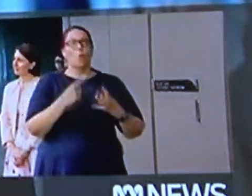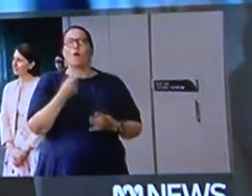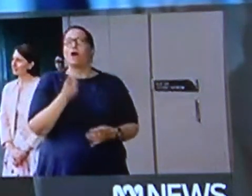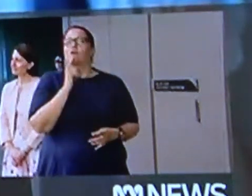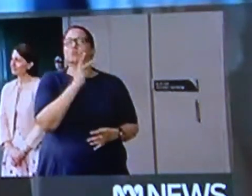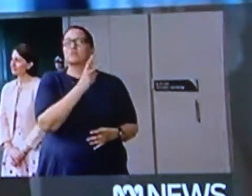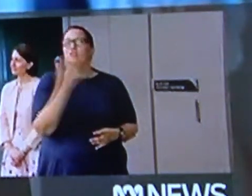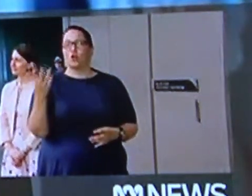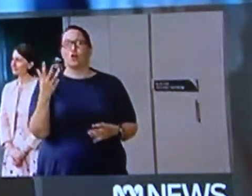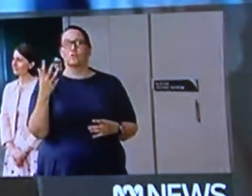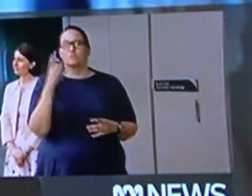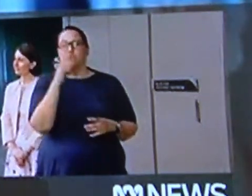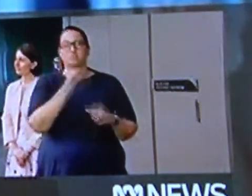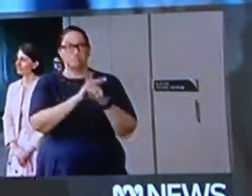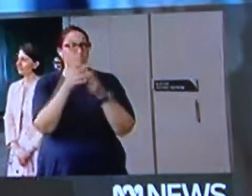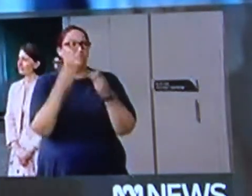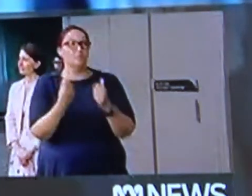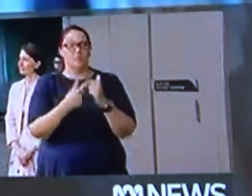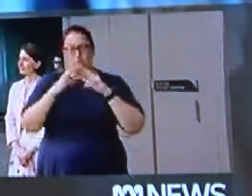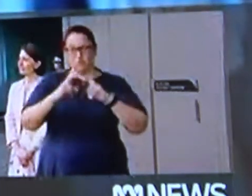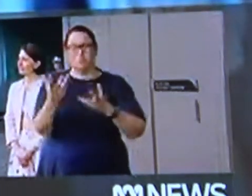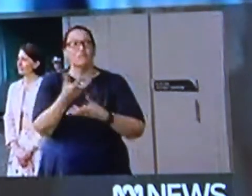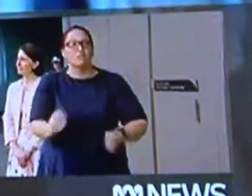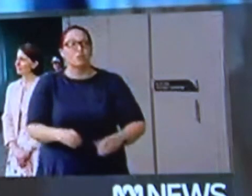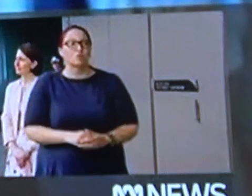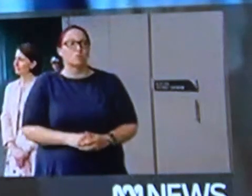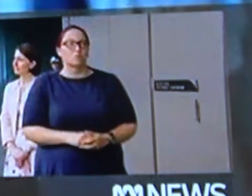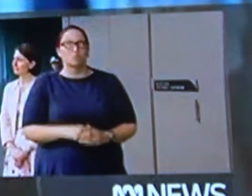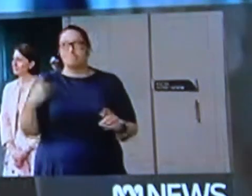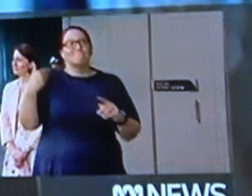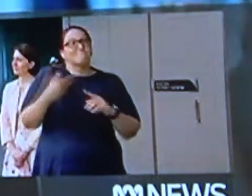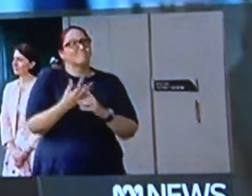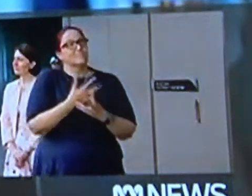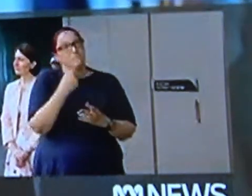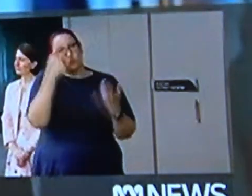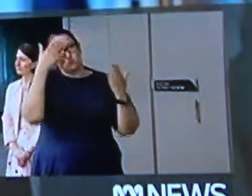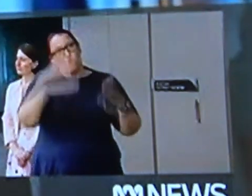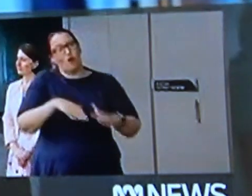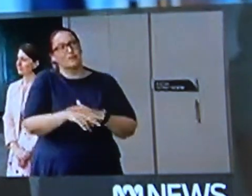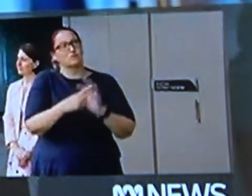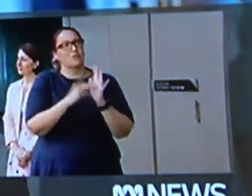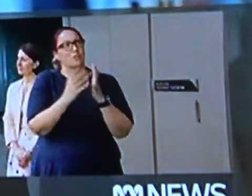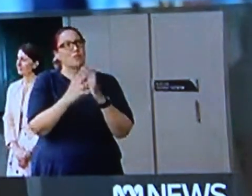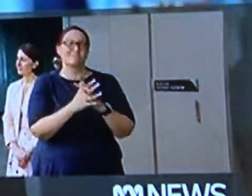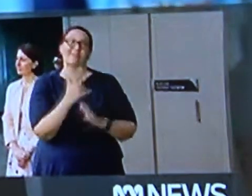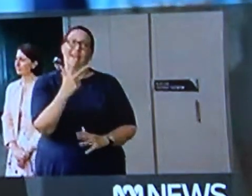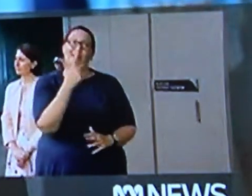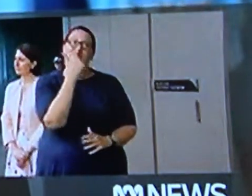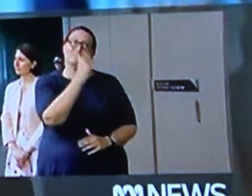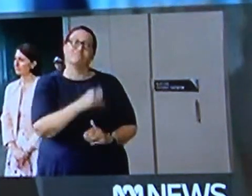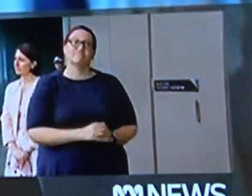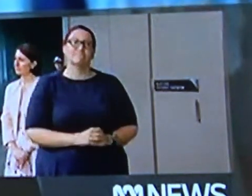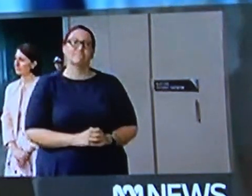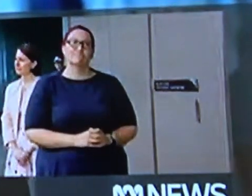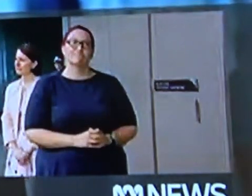investigation. We currently have had 8 deaths, and we have 26 cases in our intensive care units,